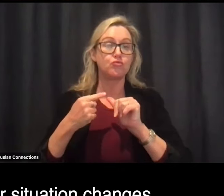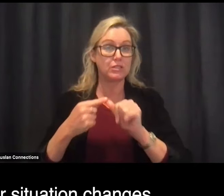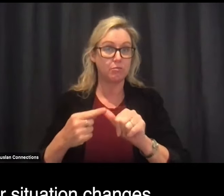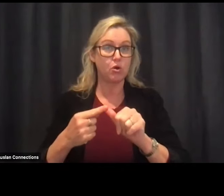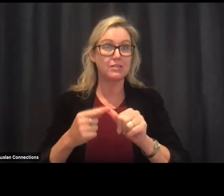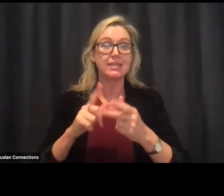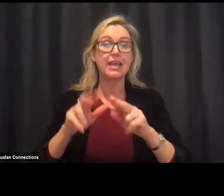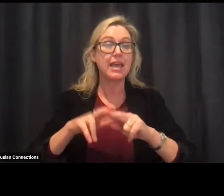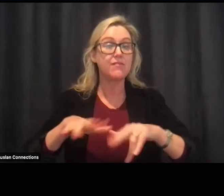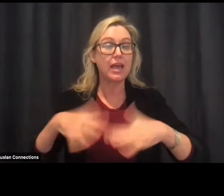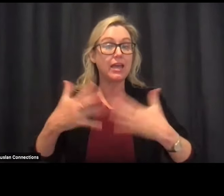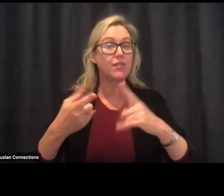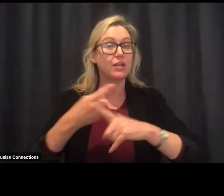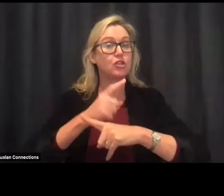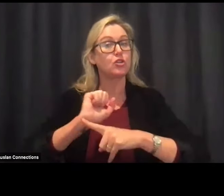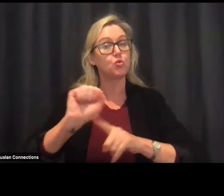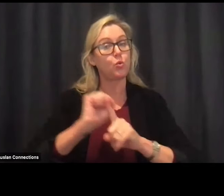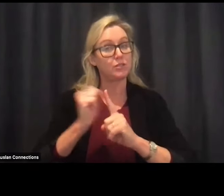situation changes.